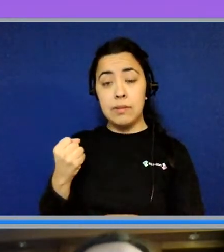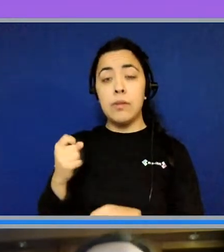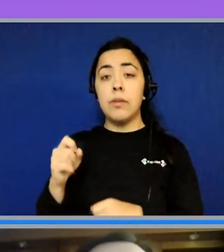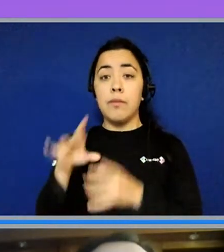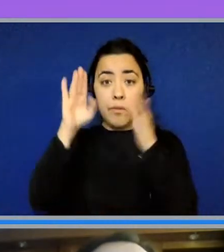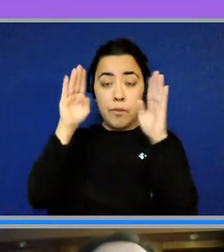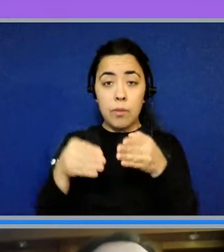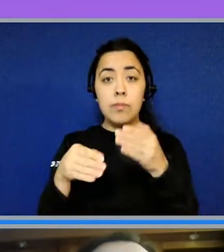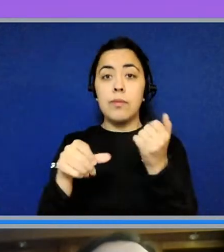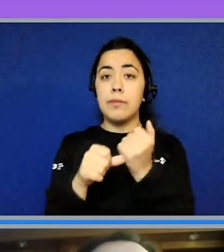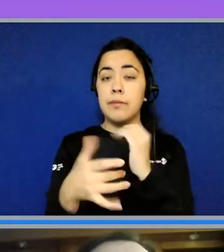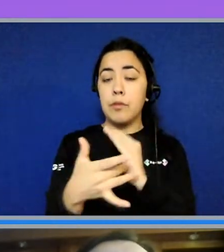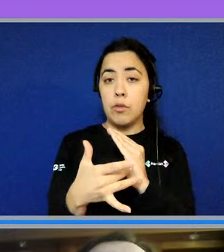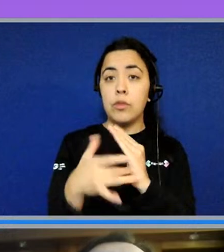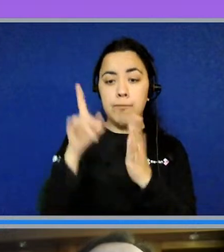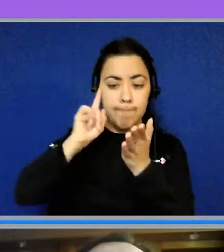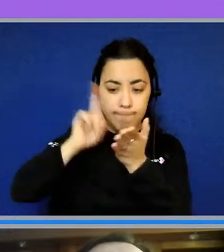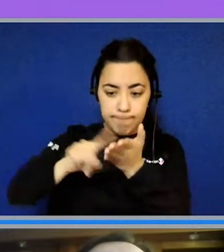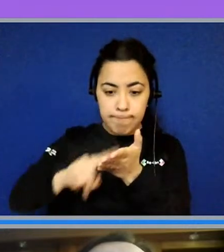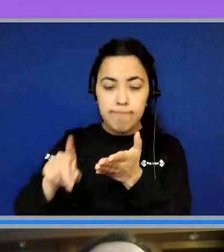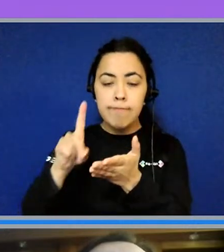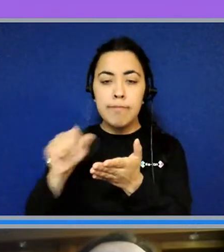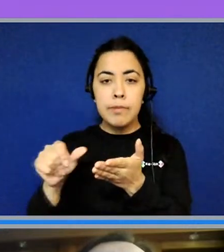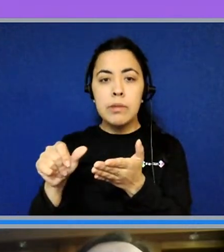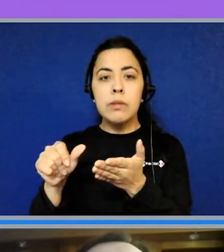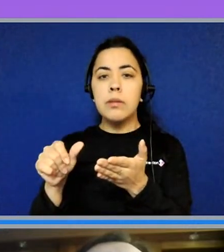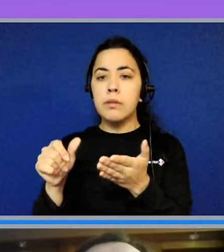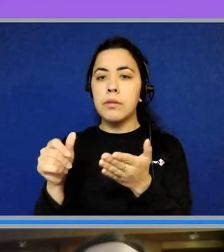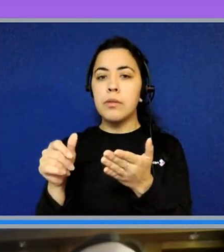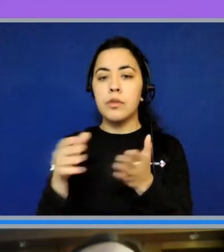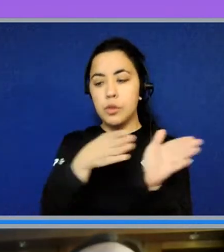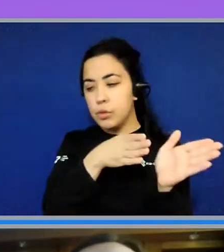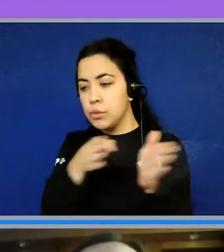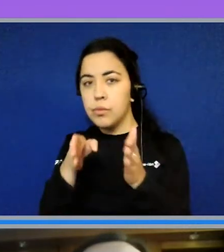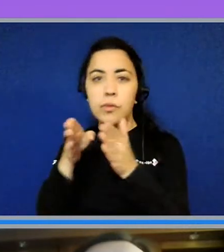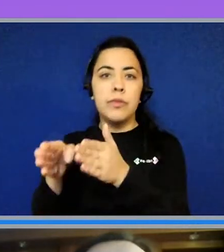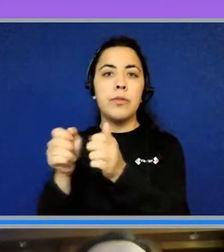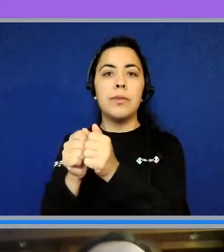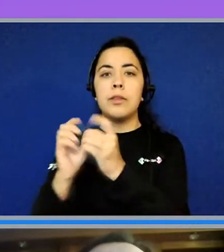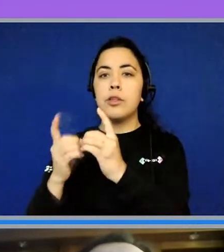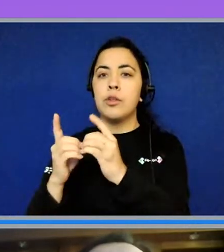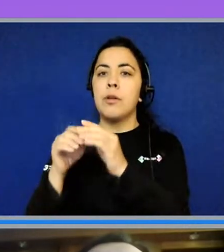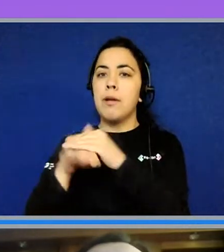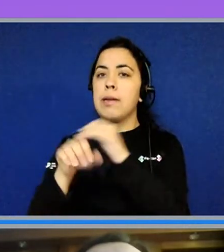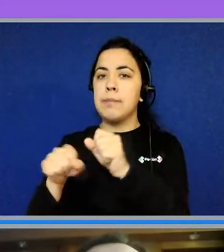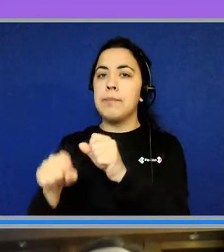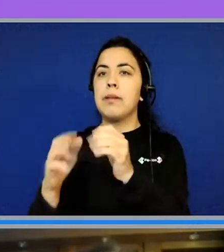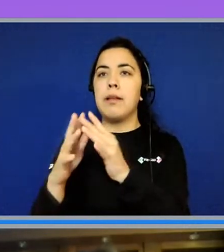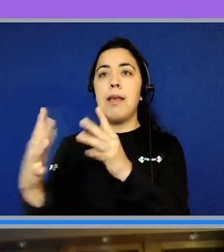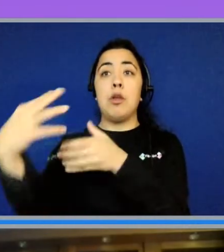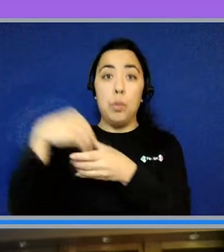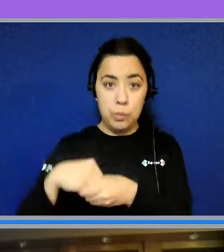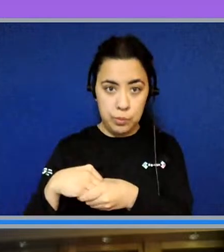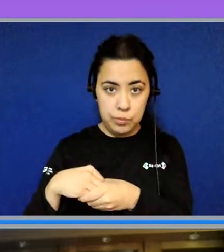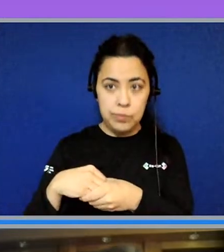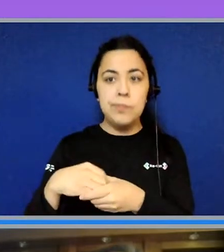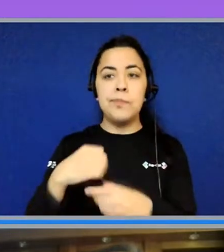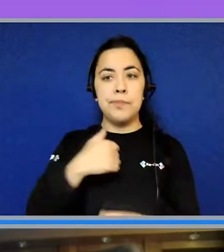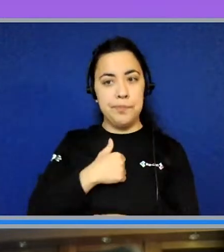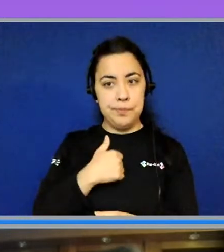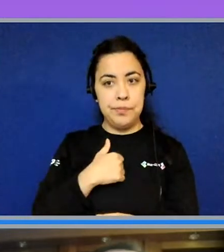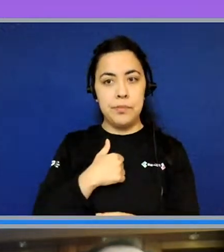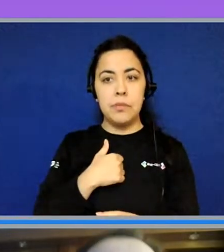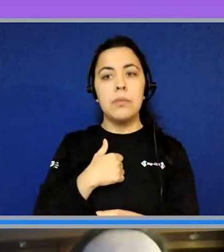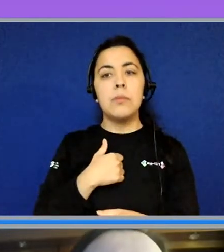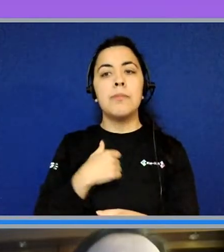research on accessibility to move to digital accessibility and inclusion. And I came, I was